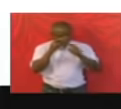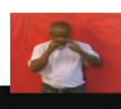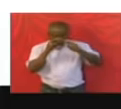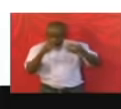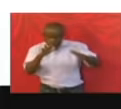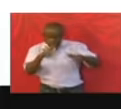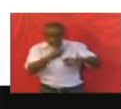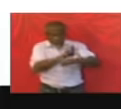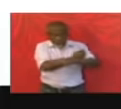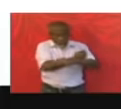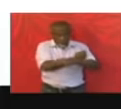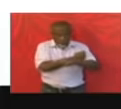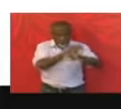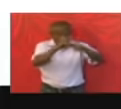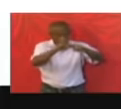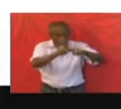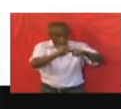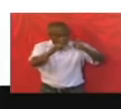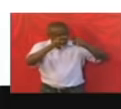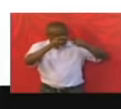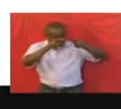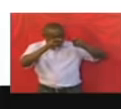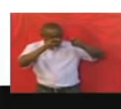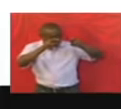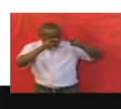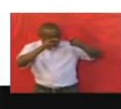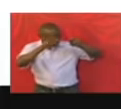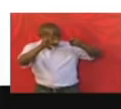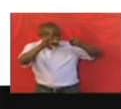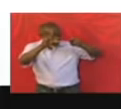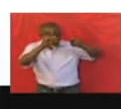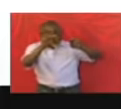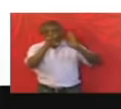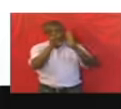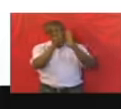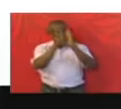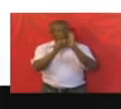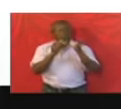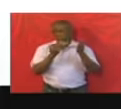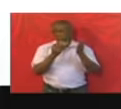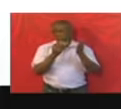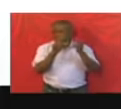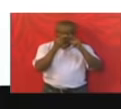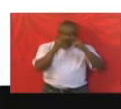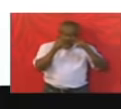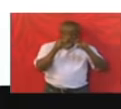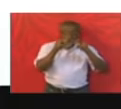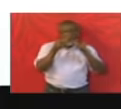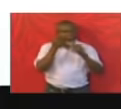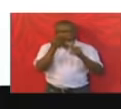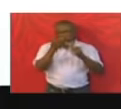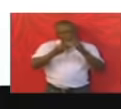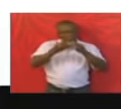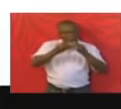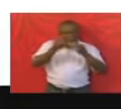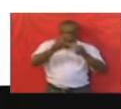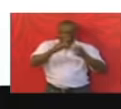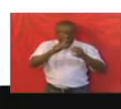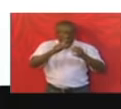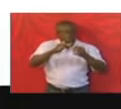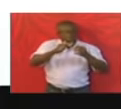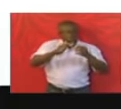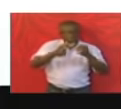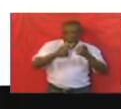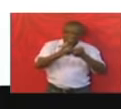your vaccination. For those coming from the private sector, you don't actually need that form. Your doctor, if